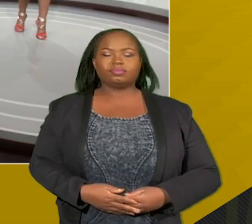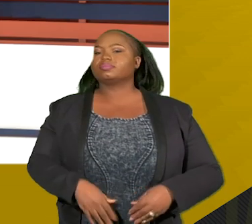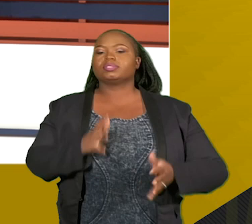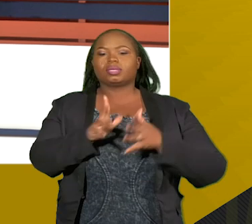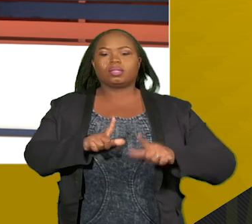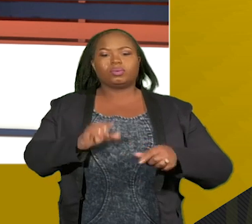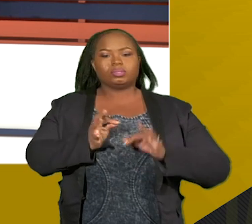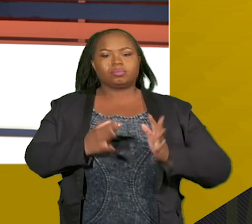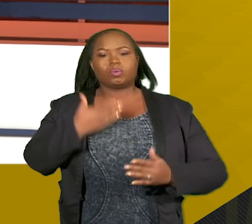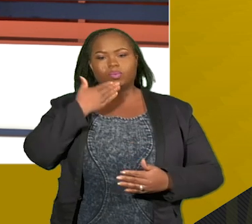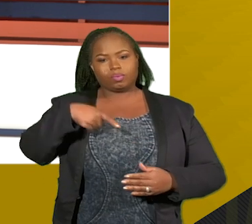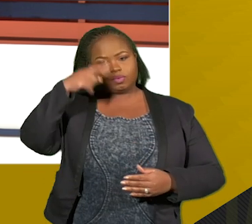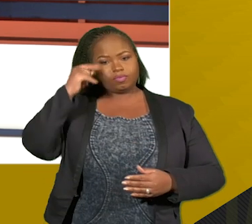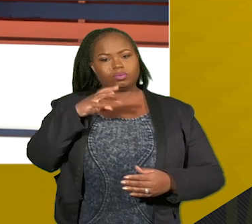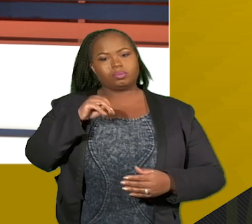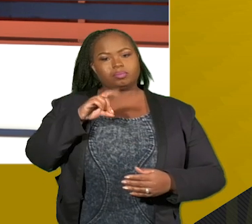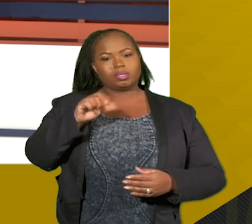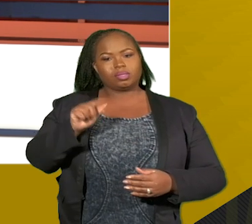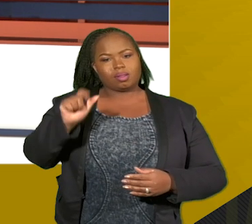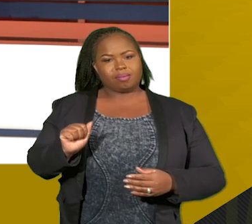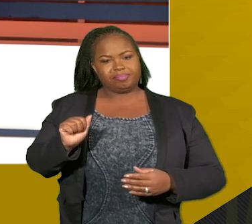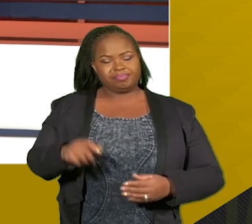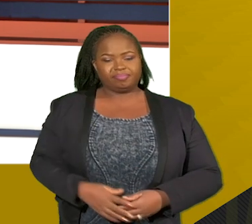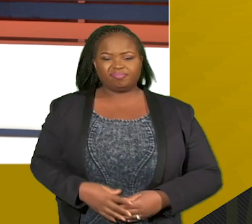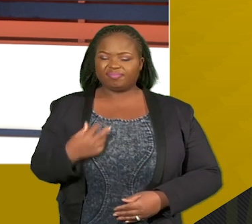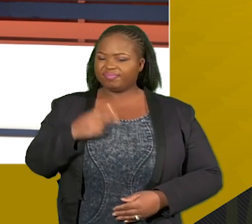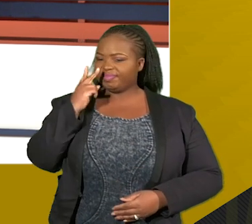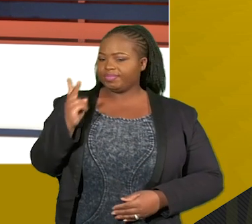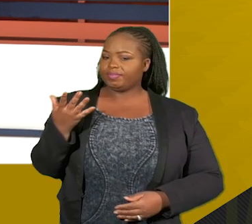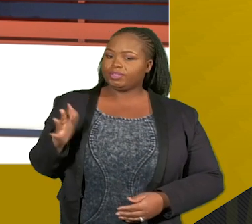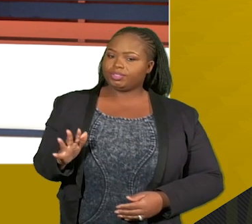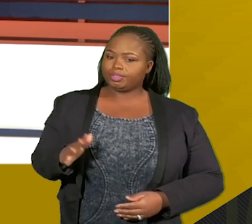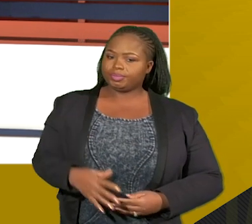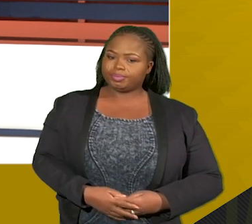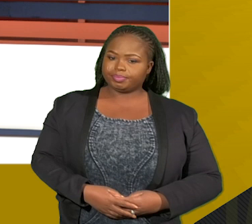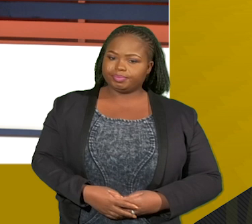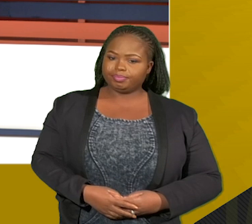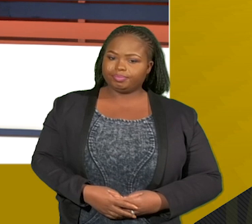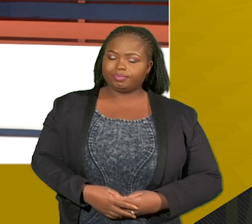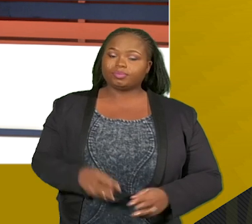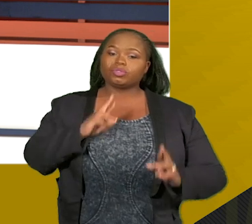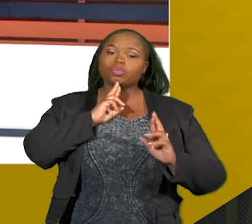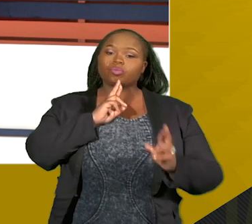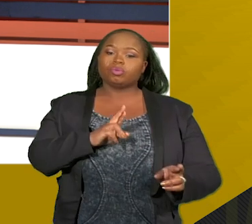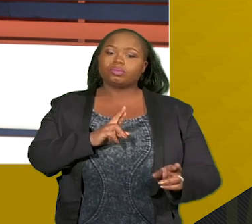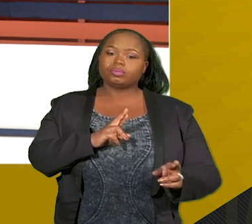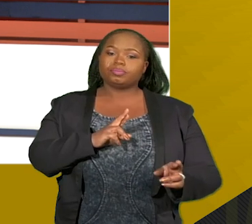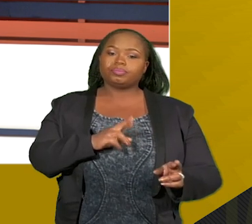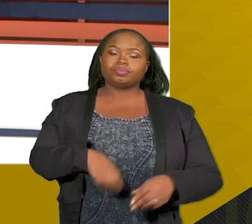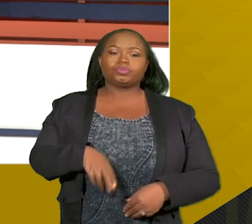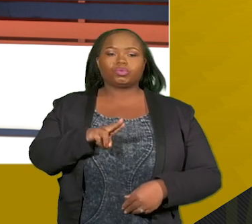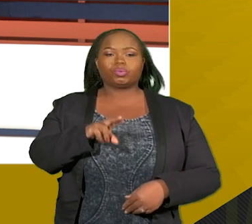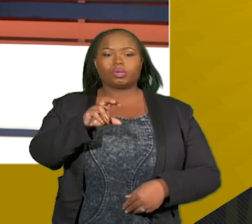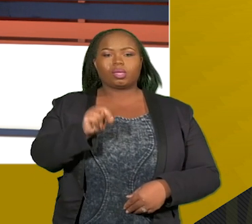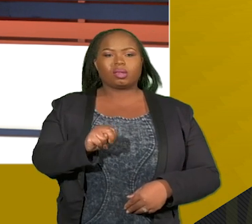a tlwa kang ka matsogeni ke Sesi Fortune wa ga Madlala. As le di bonele on the insert, a report by the United